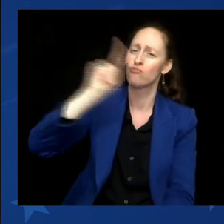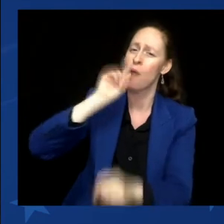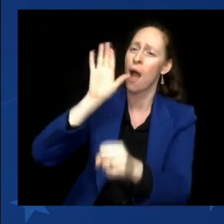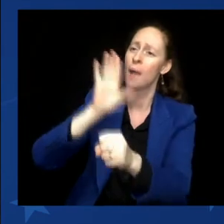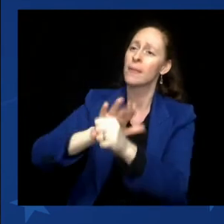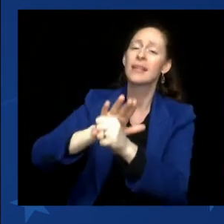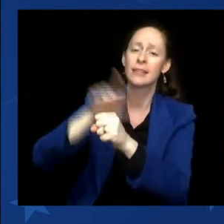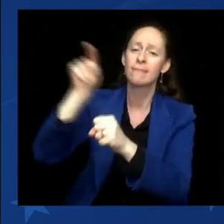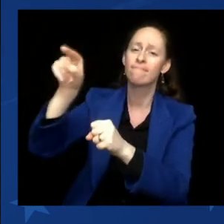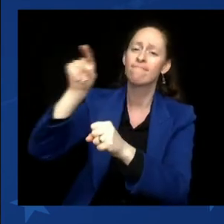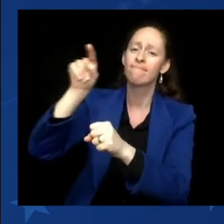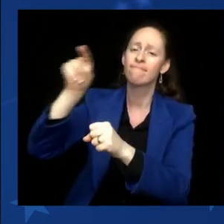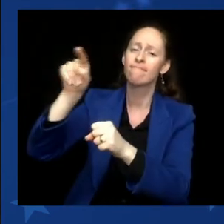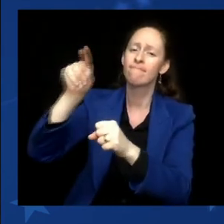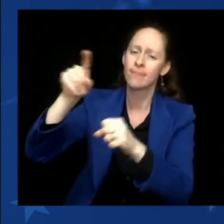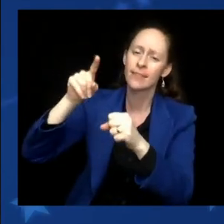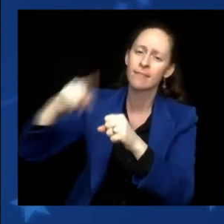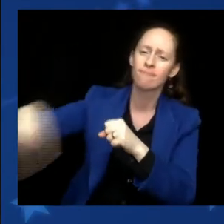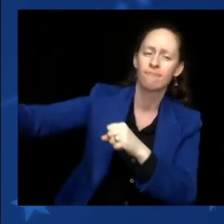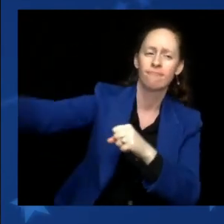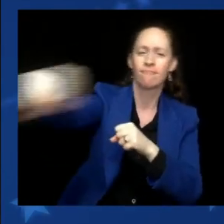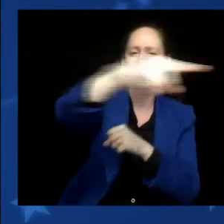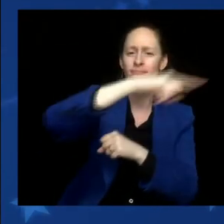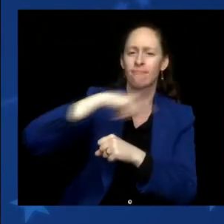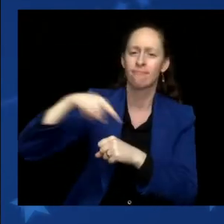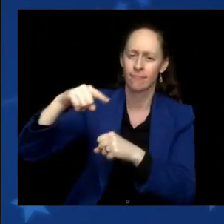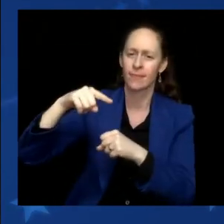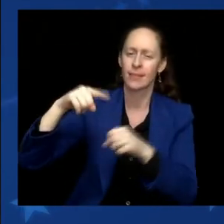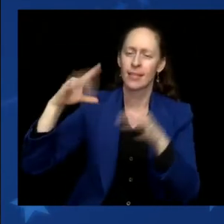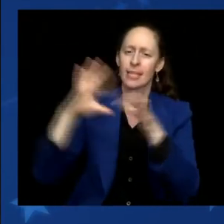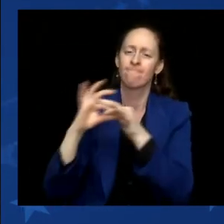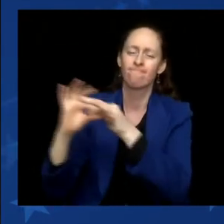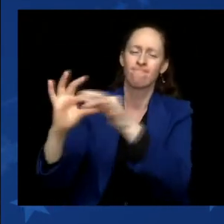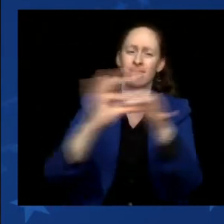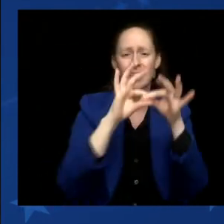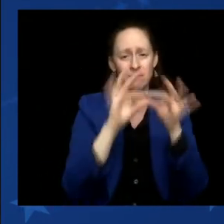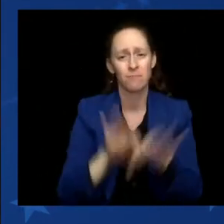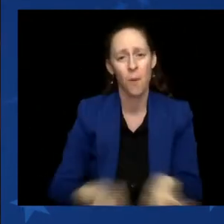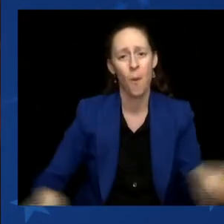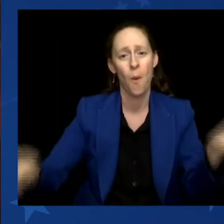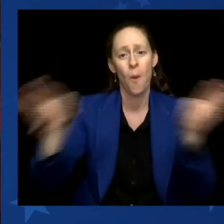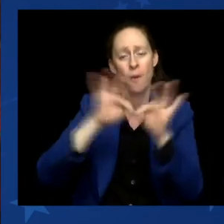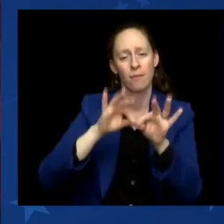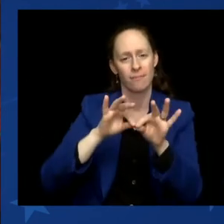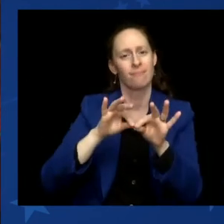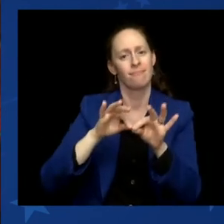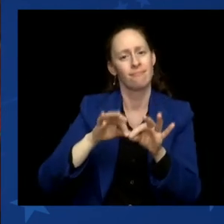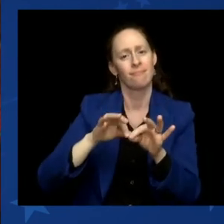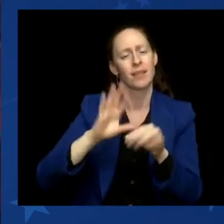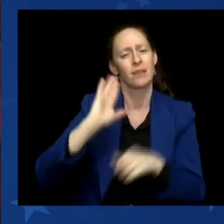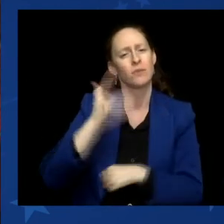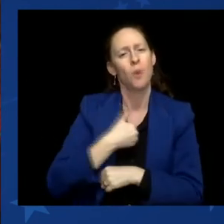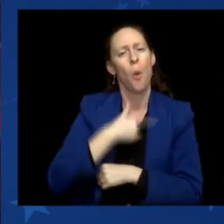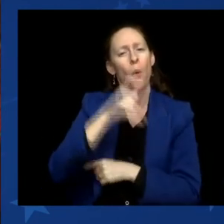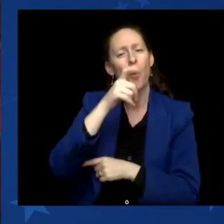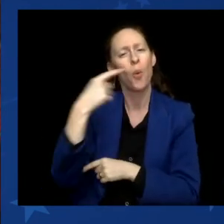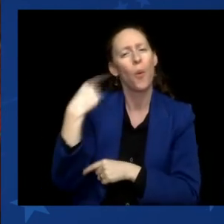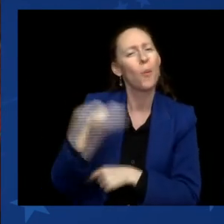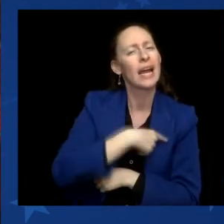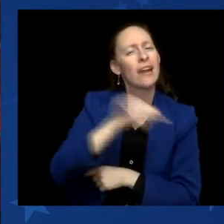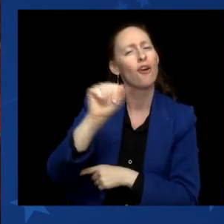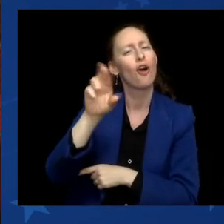nothing more American. That's our soul. That's who we truly are. And that's who we must always